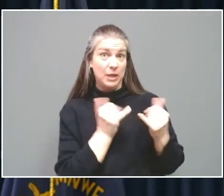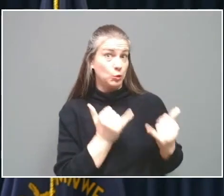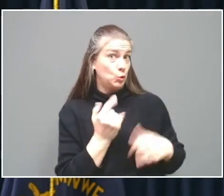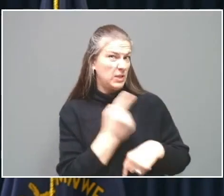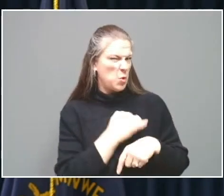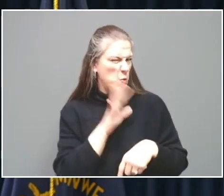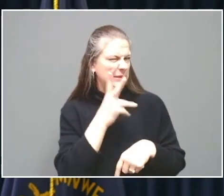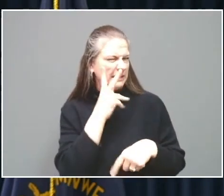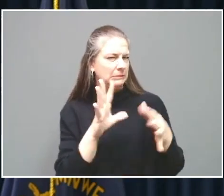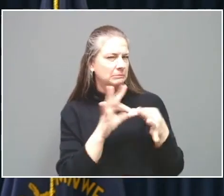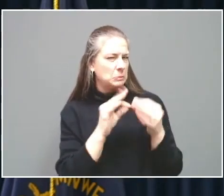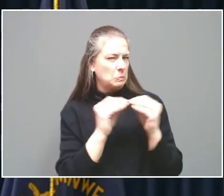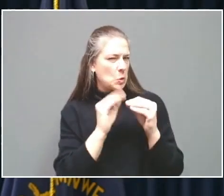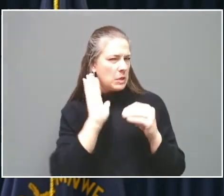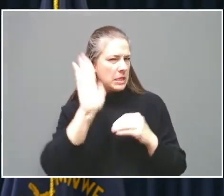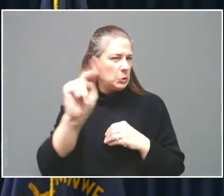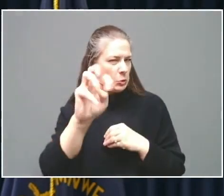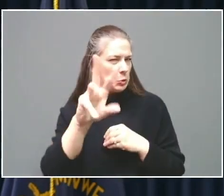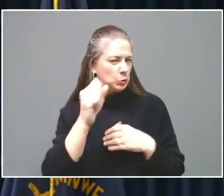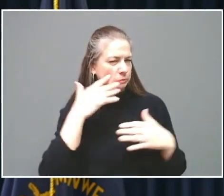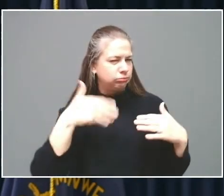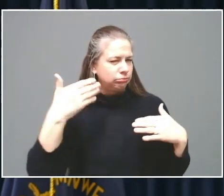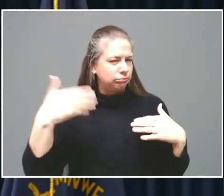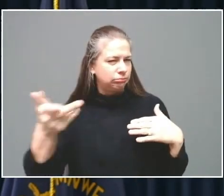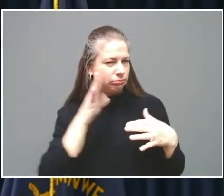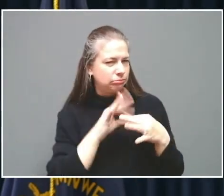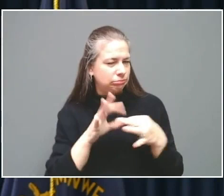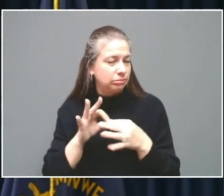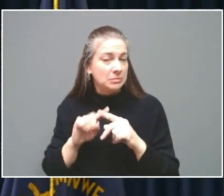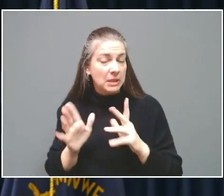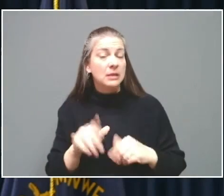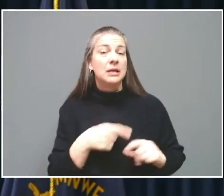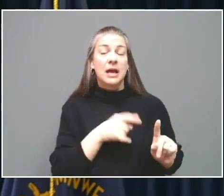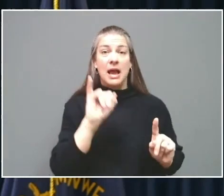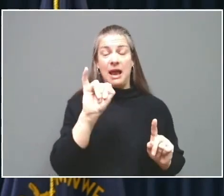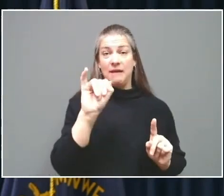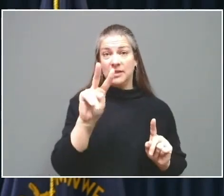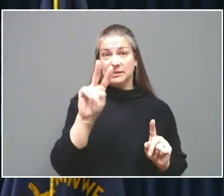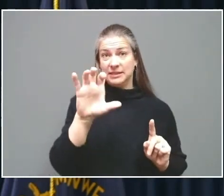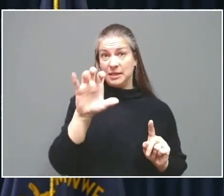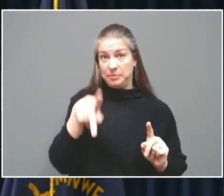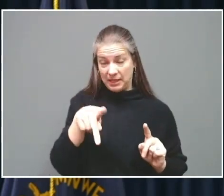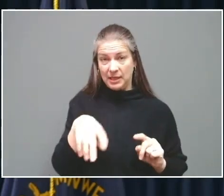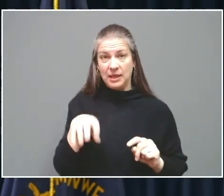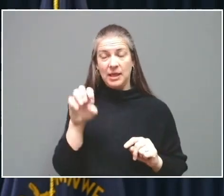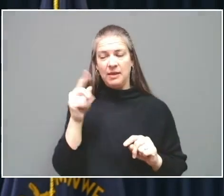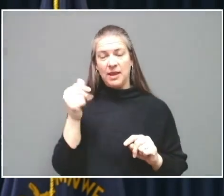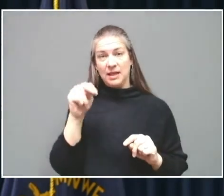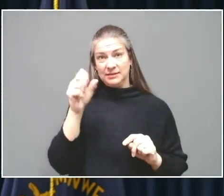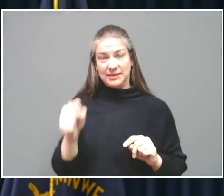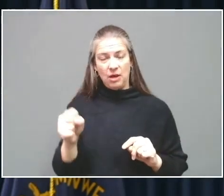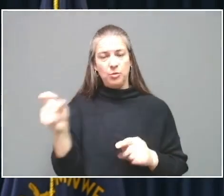news on over the course of the next couple weeks. IVCP 8th and South was approved for $35